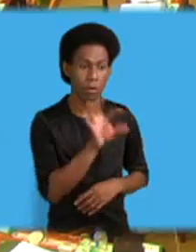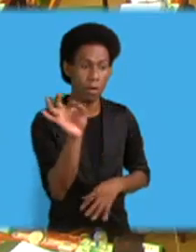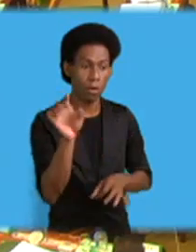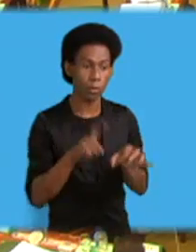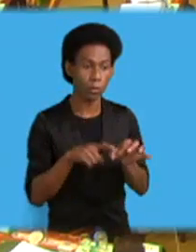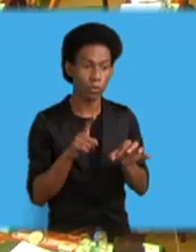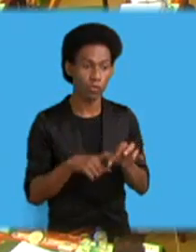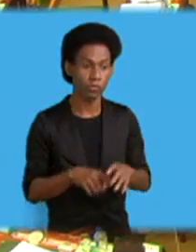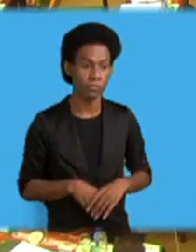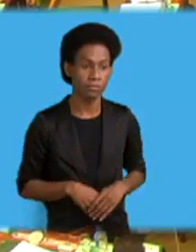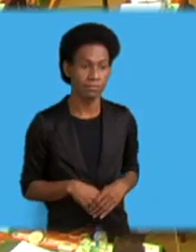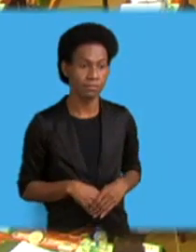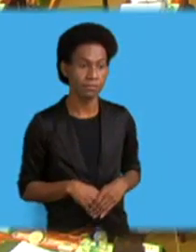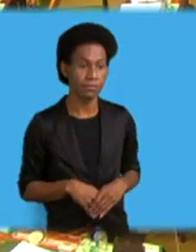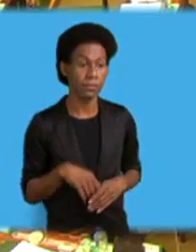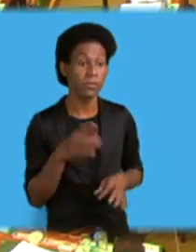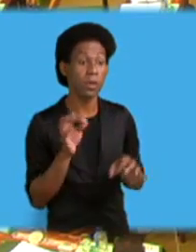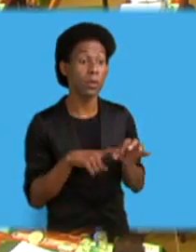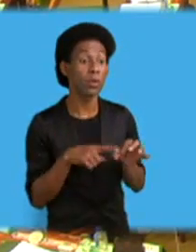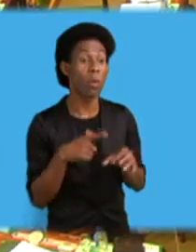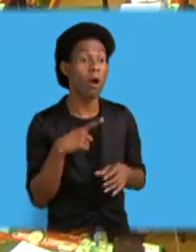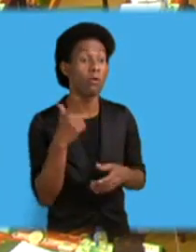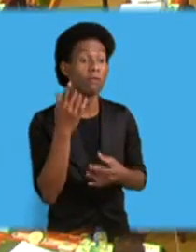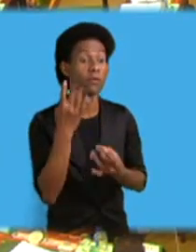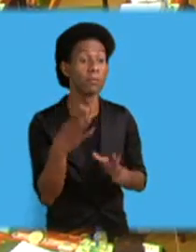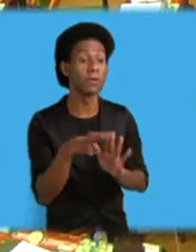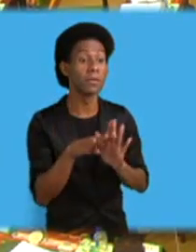for information to be tabled in this Parliament,